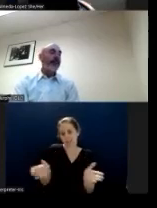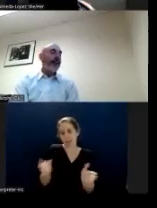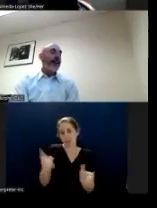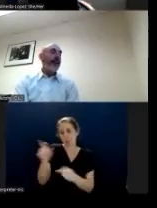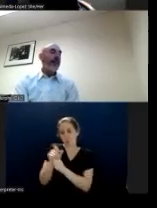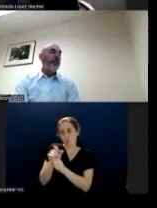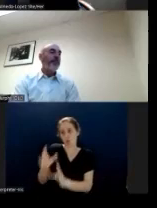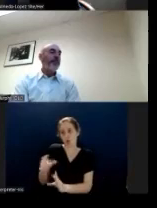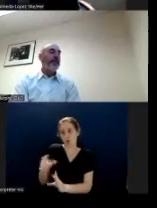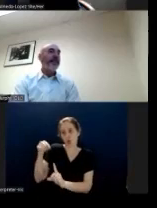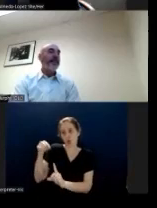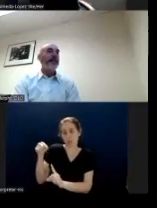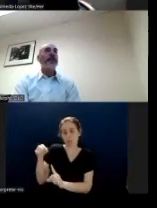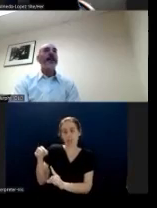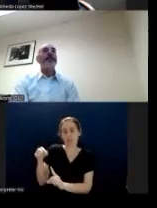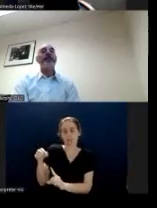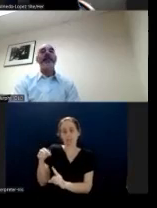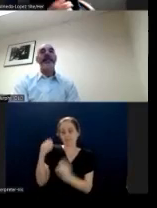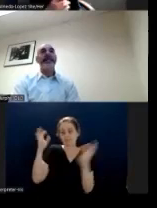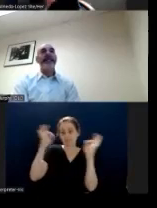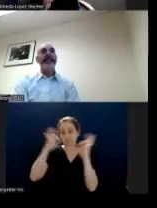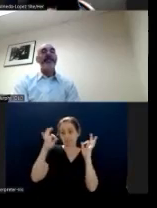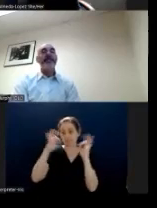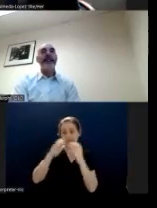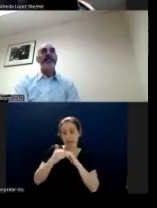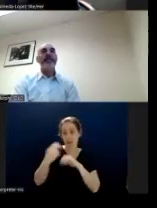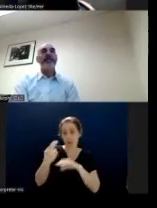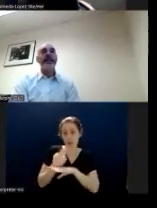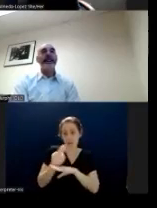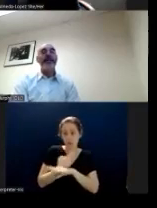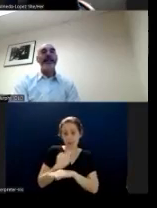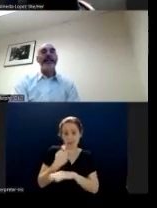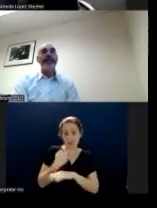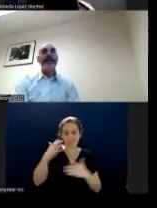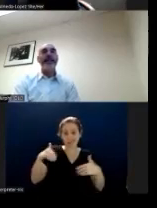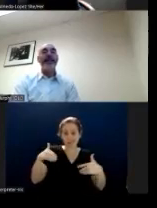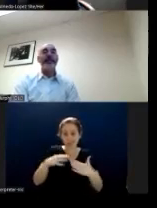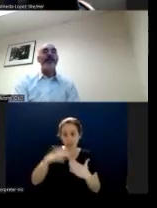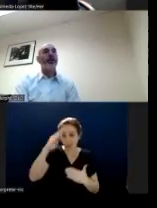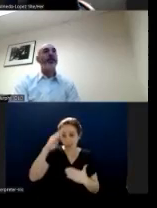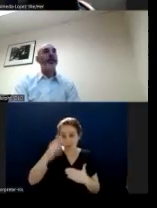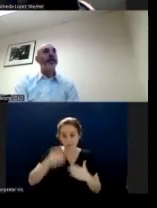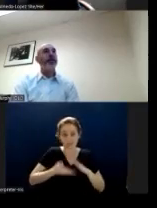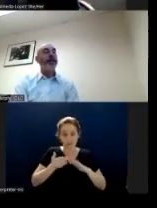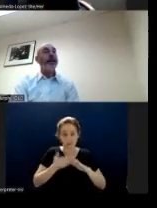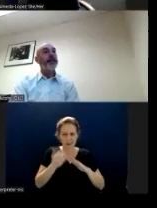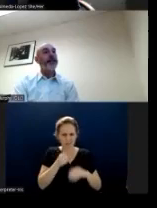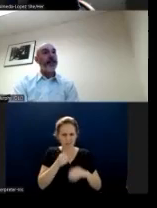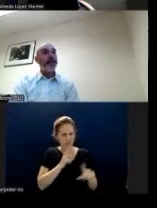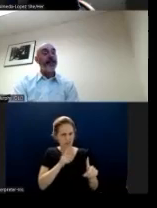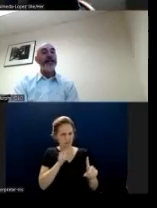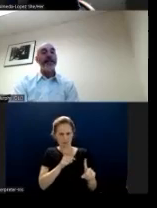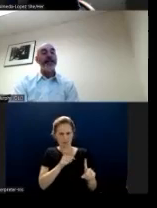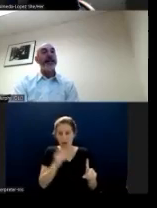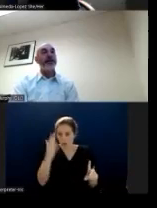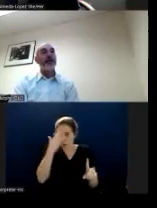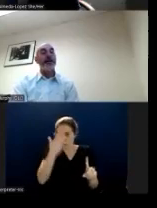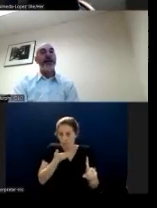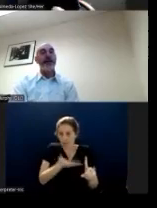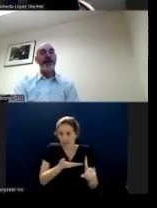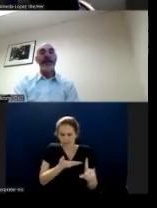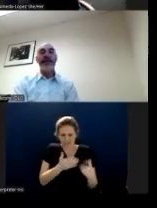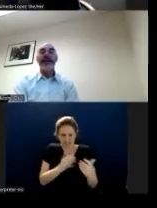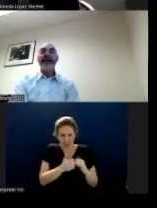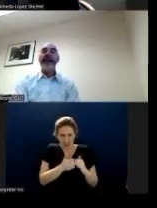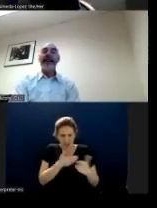workers, they don't know how to use it. They haven't been trained, or they're not really sure what it's for. They know it's there, but they're not sure